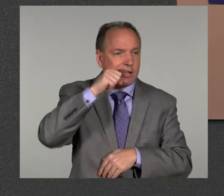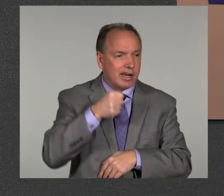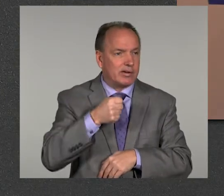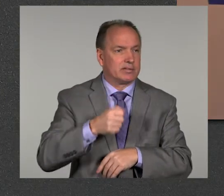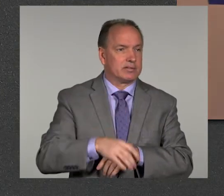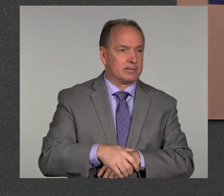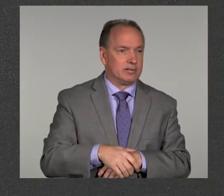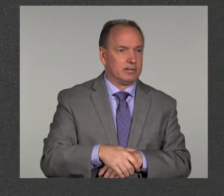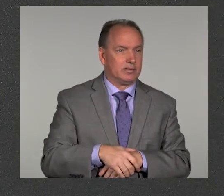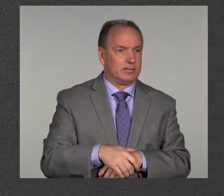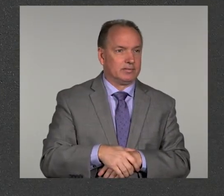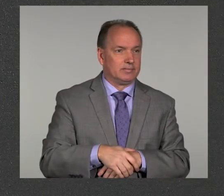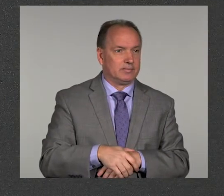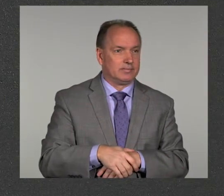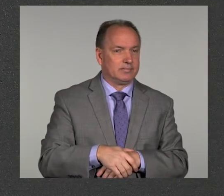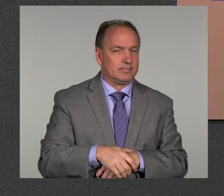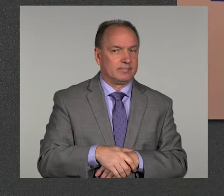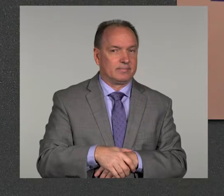carrots.